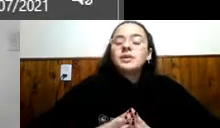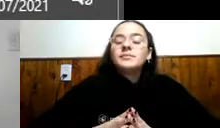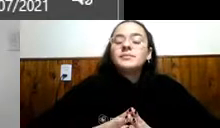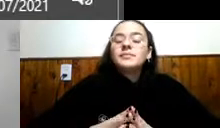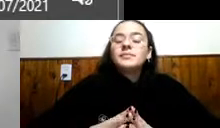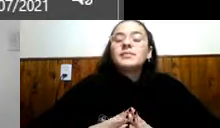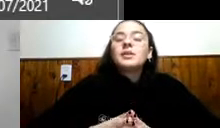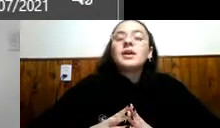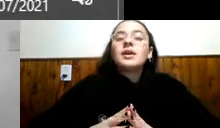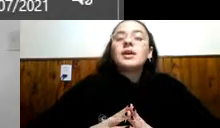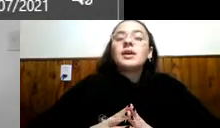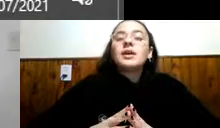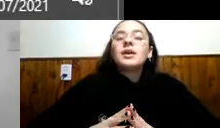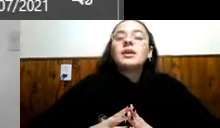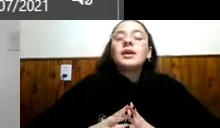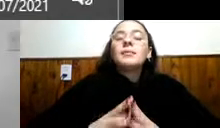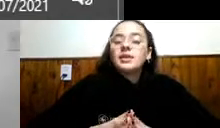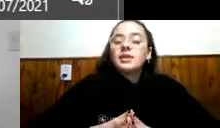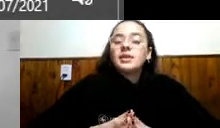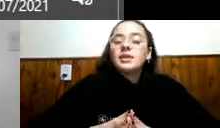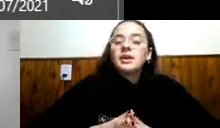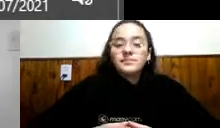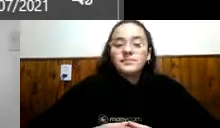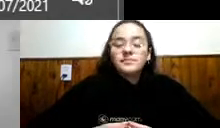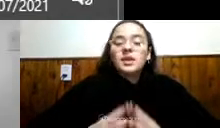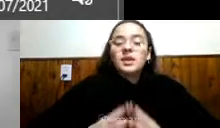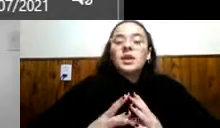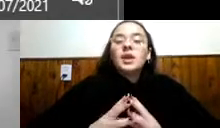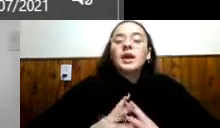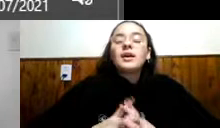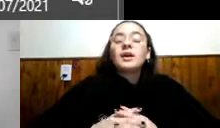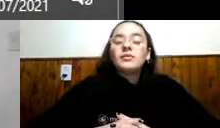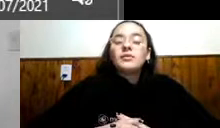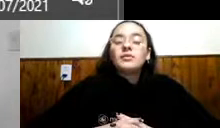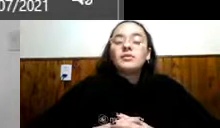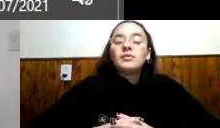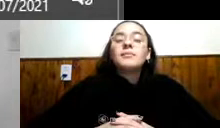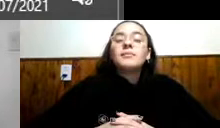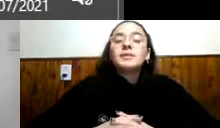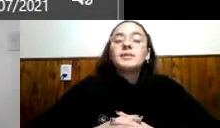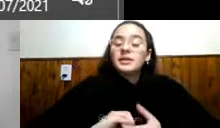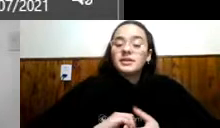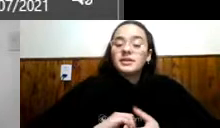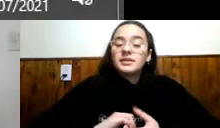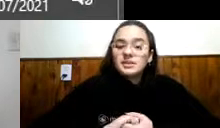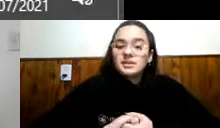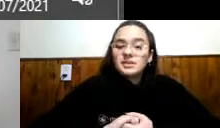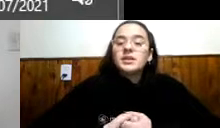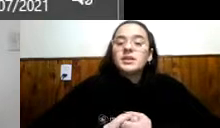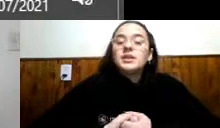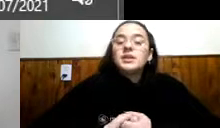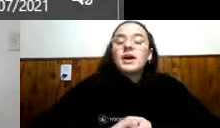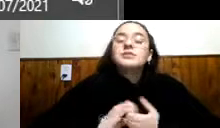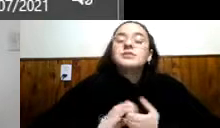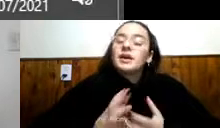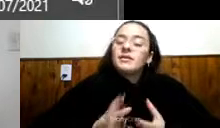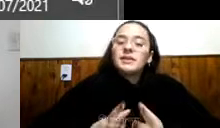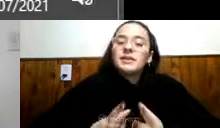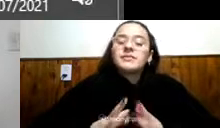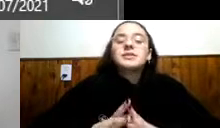morning, I wake up every day at 8 a.m. I have a coffee and biscuit for breakfast.